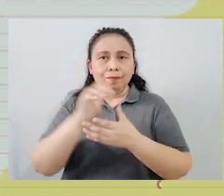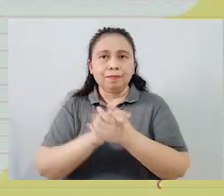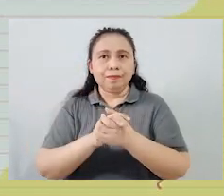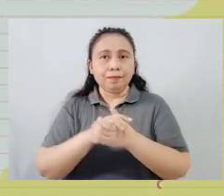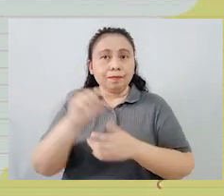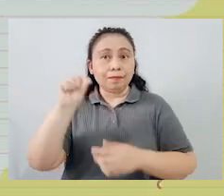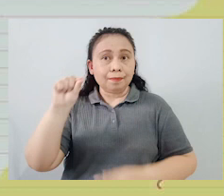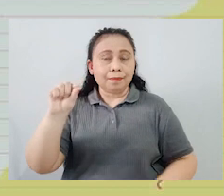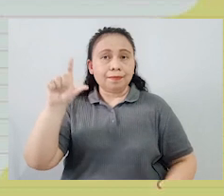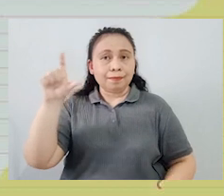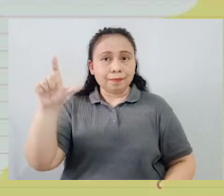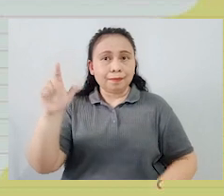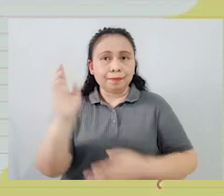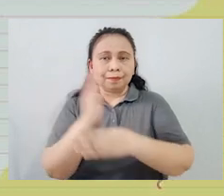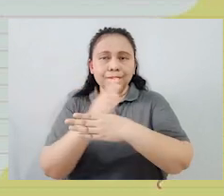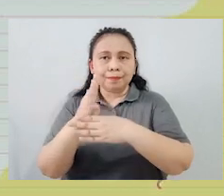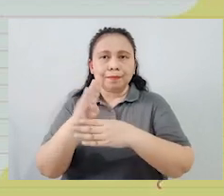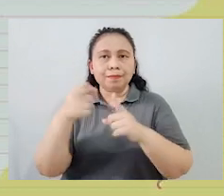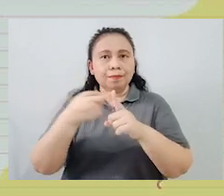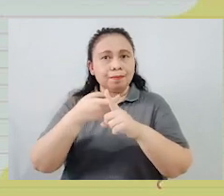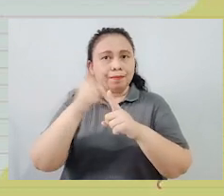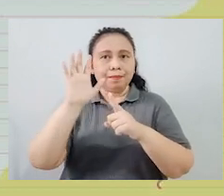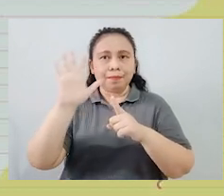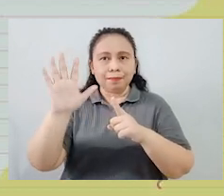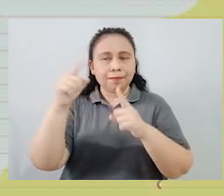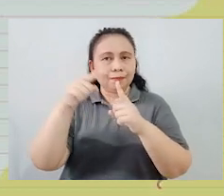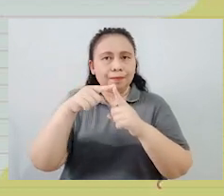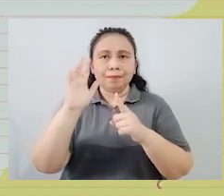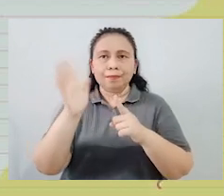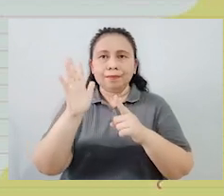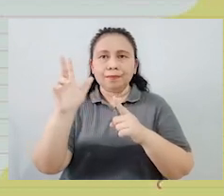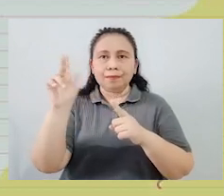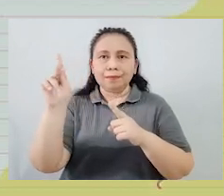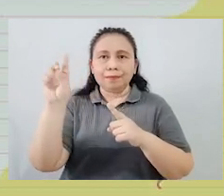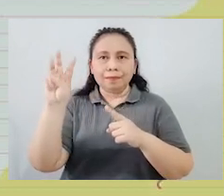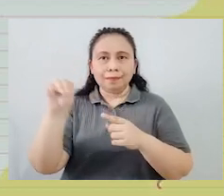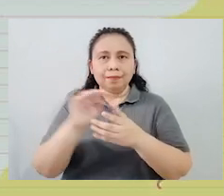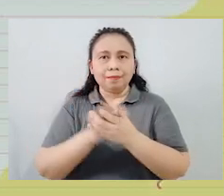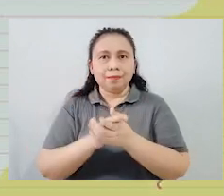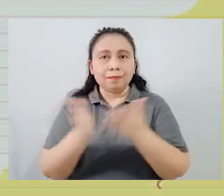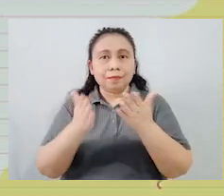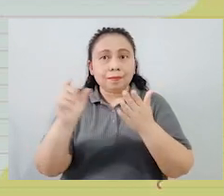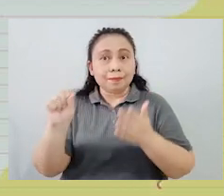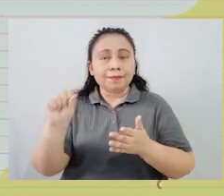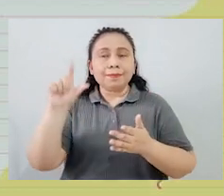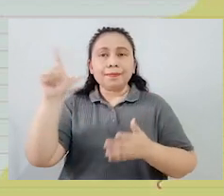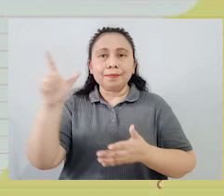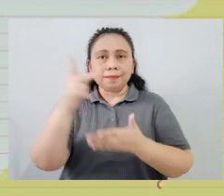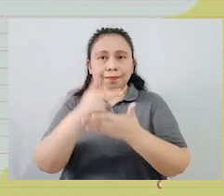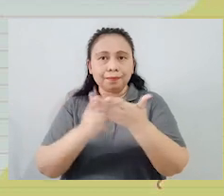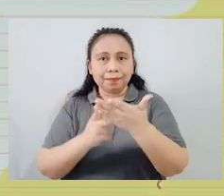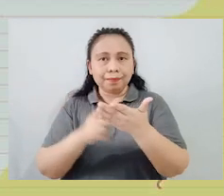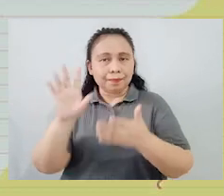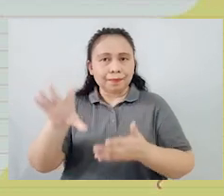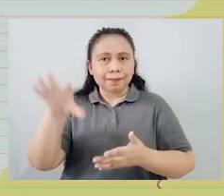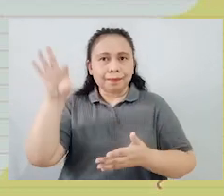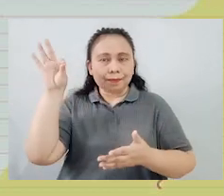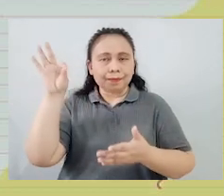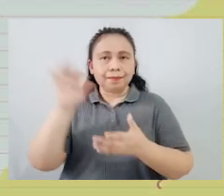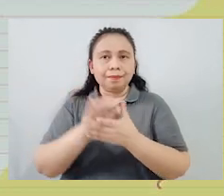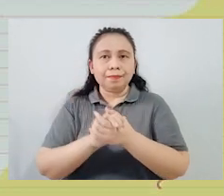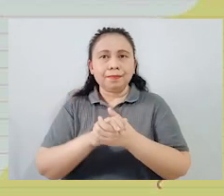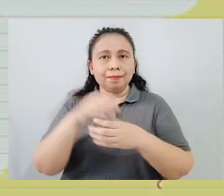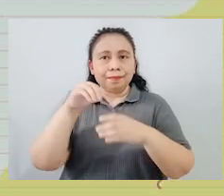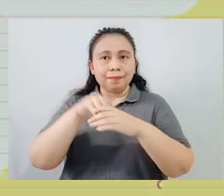Its thickness ranges from 5 kilometers to 50 kilometers, where the thickest part is found where a relatively